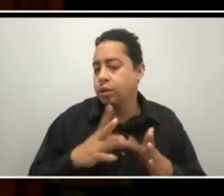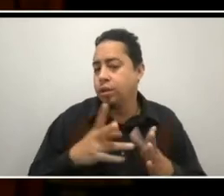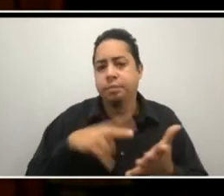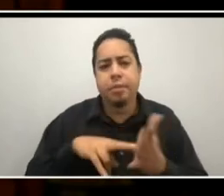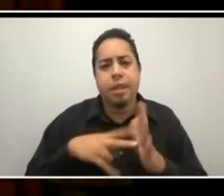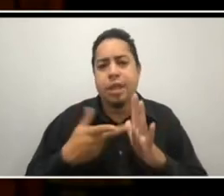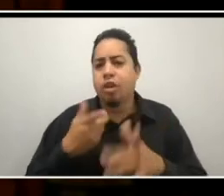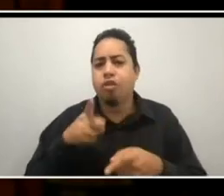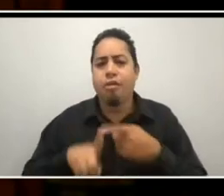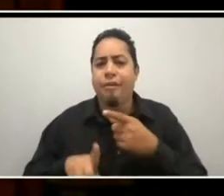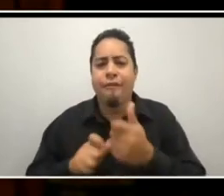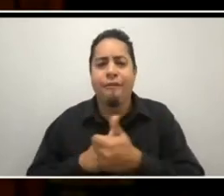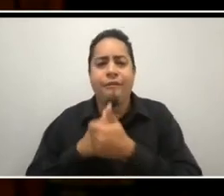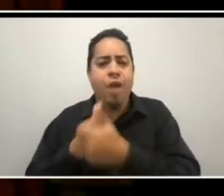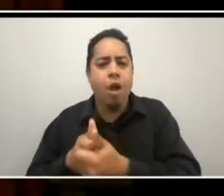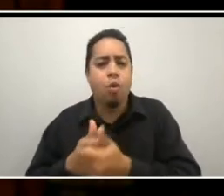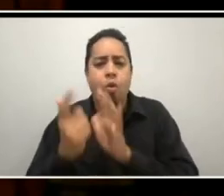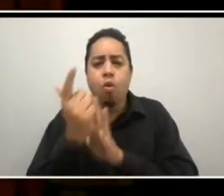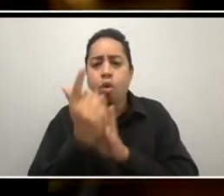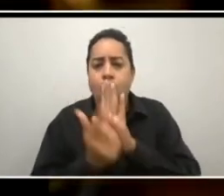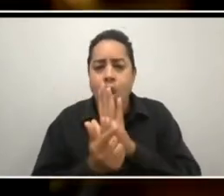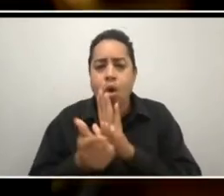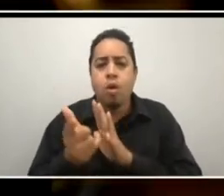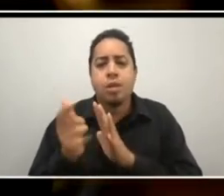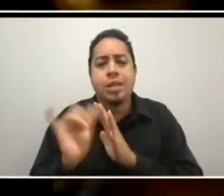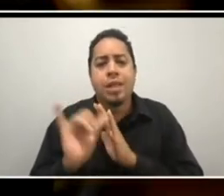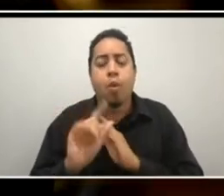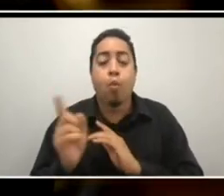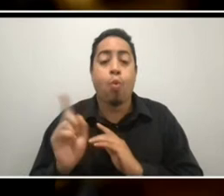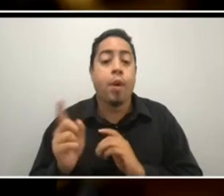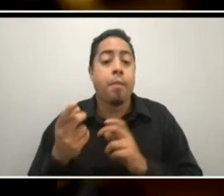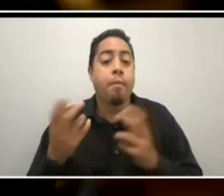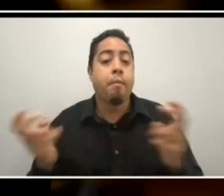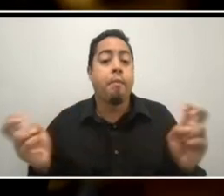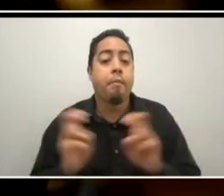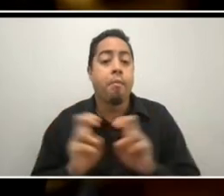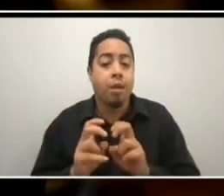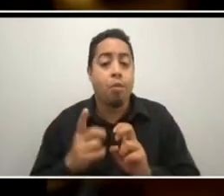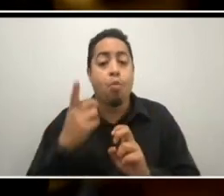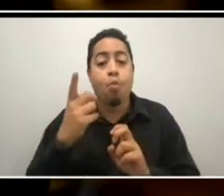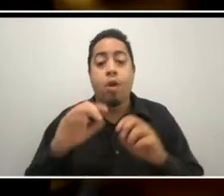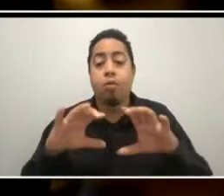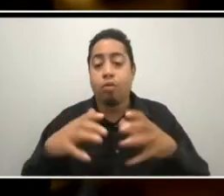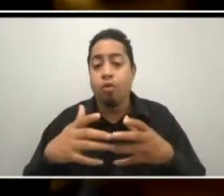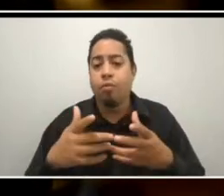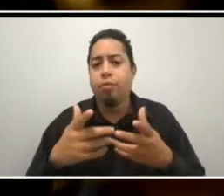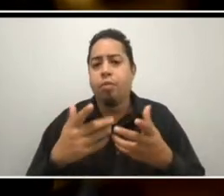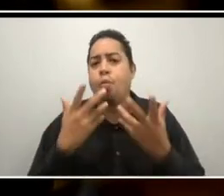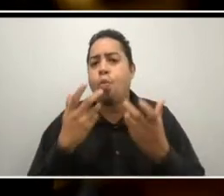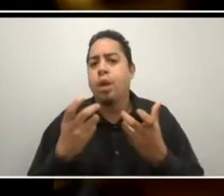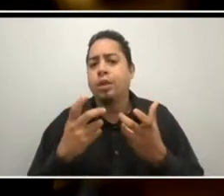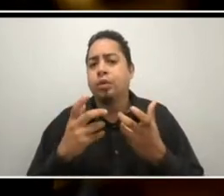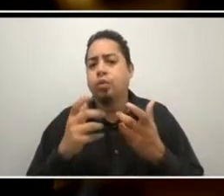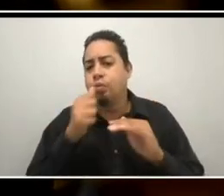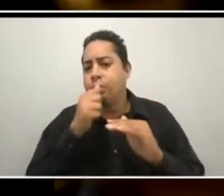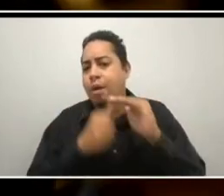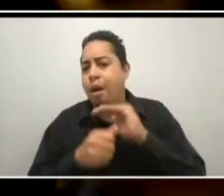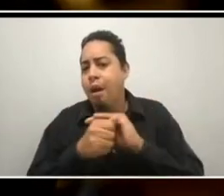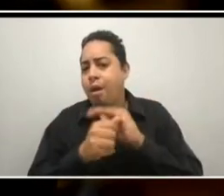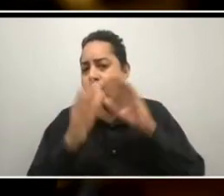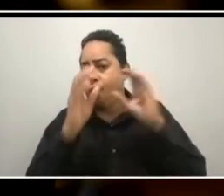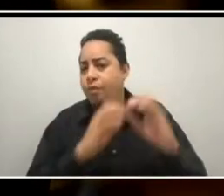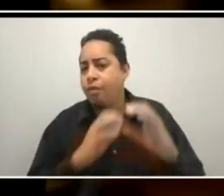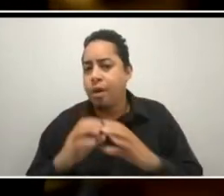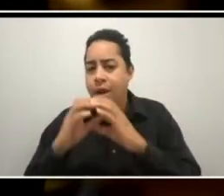election laws, like where the electors were supposed to meet. One group of fake electors even considered hiding overnight to ensure that they could access the state